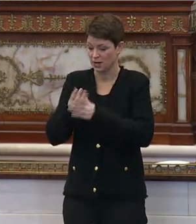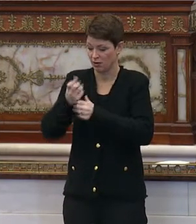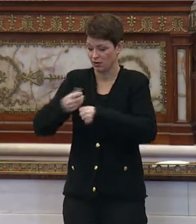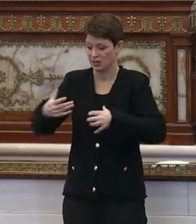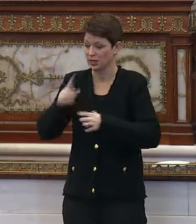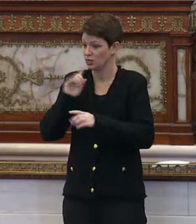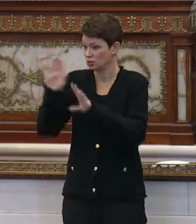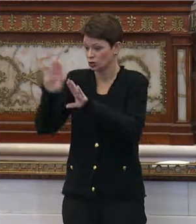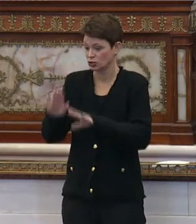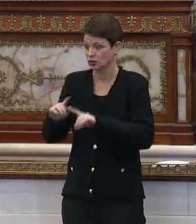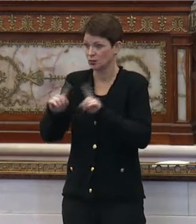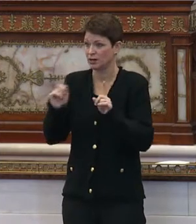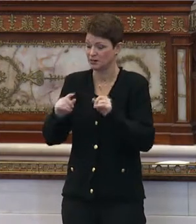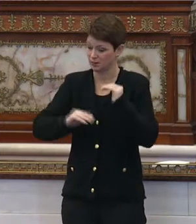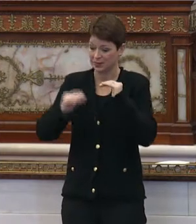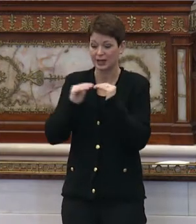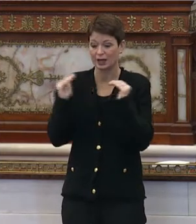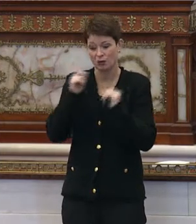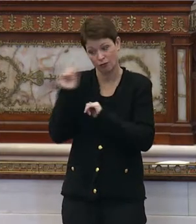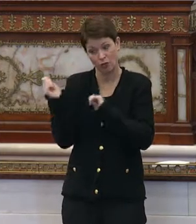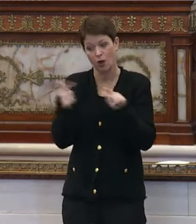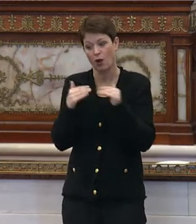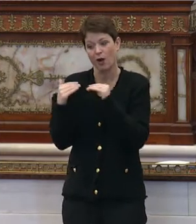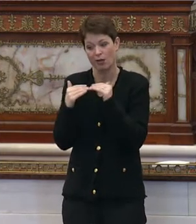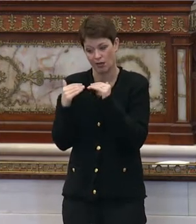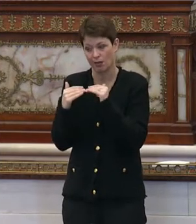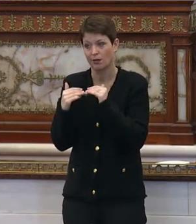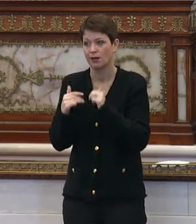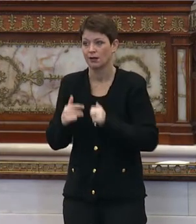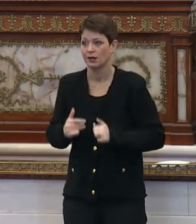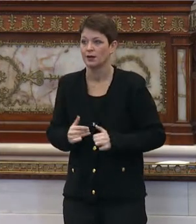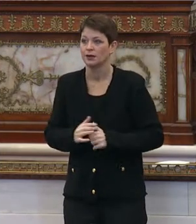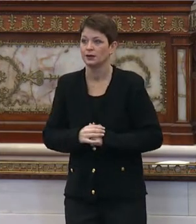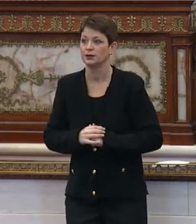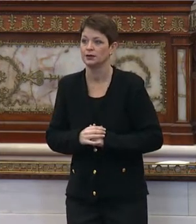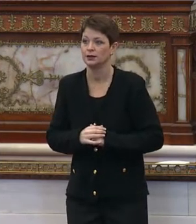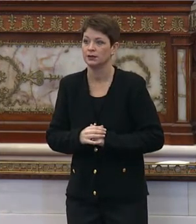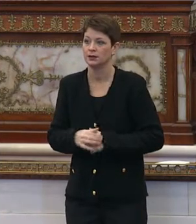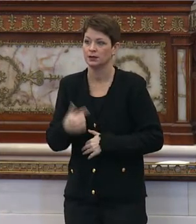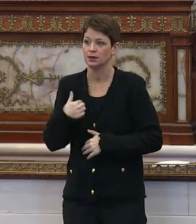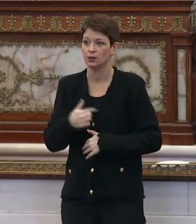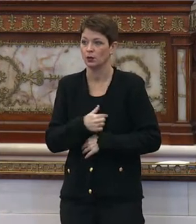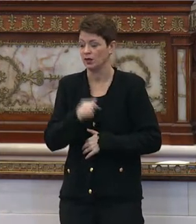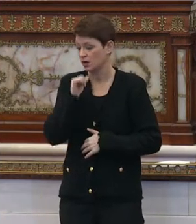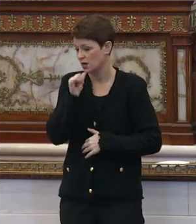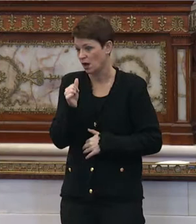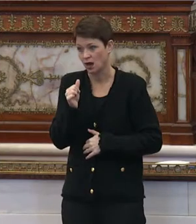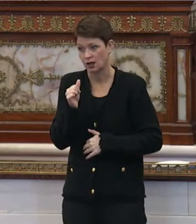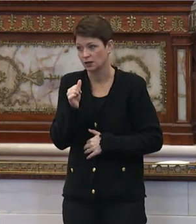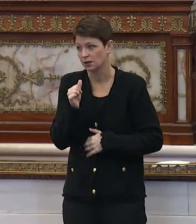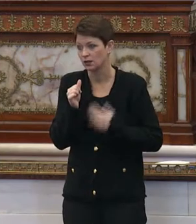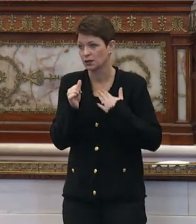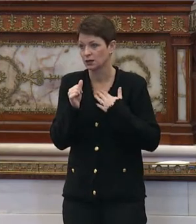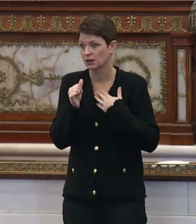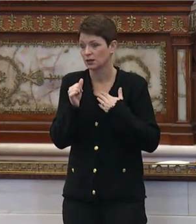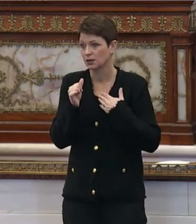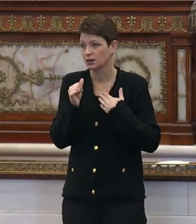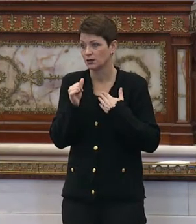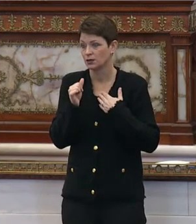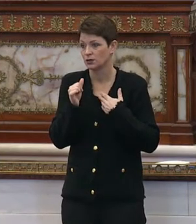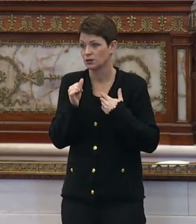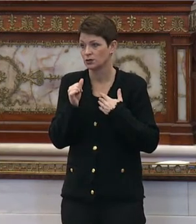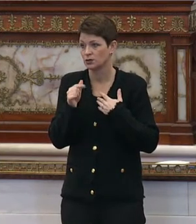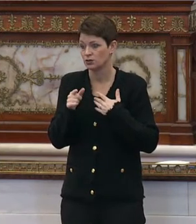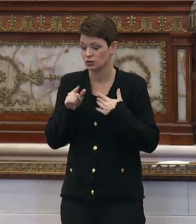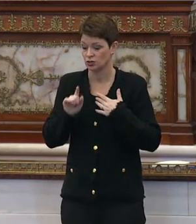to be equal prosperity for all. And we are not going to get in our lifetime this